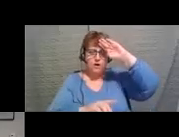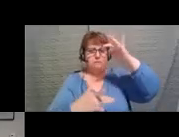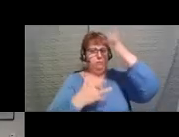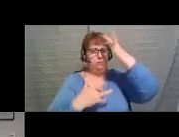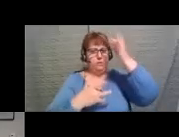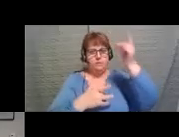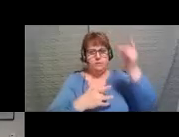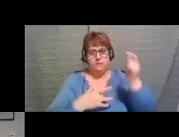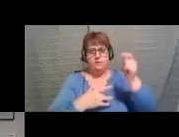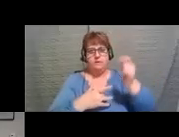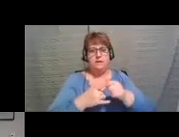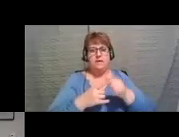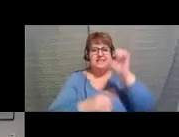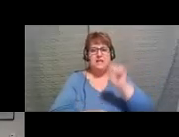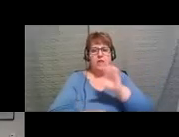Southern Africa.